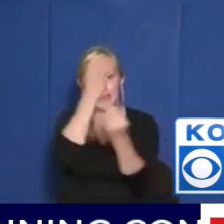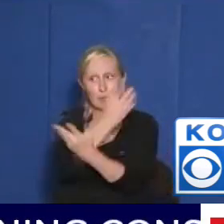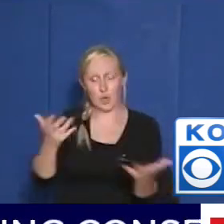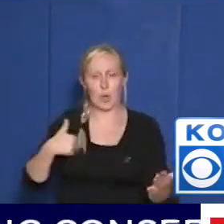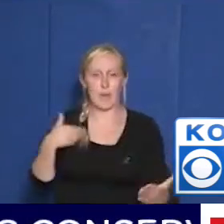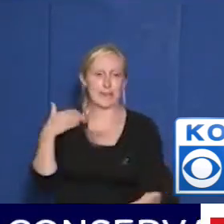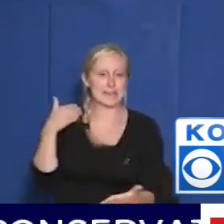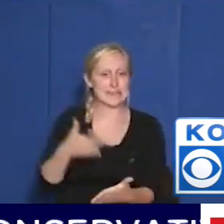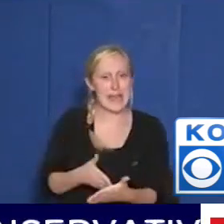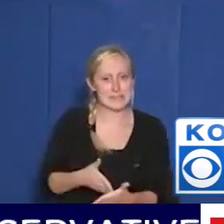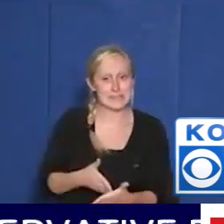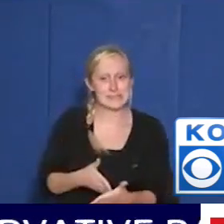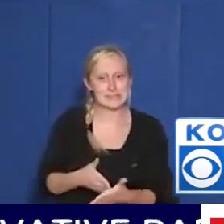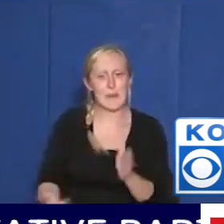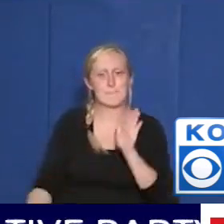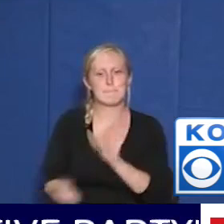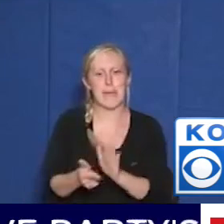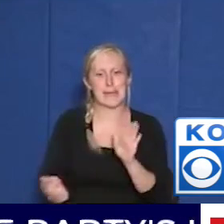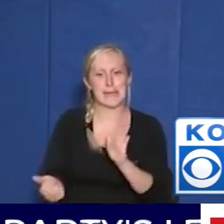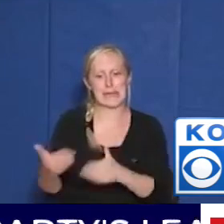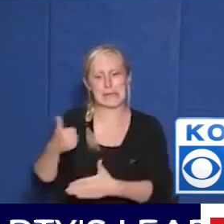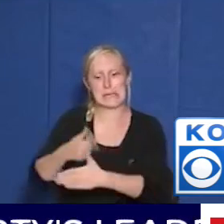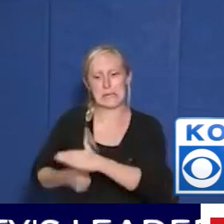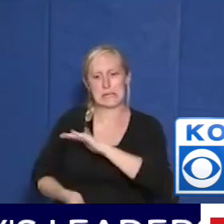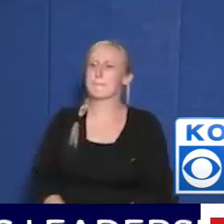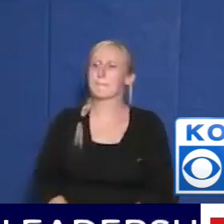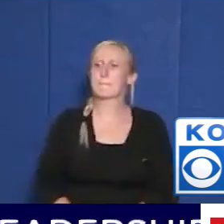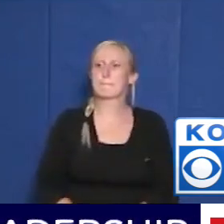same person is behind the recall efforts for all